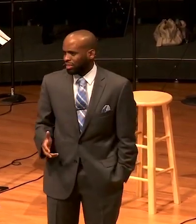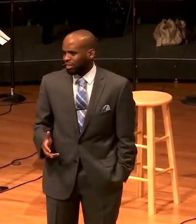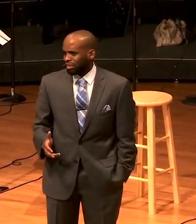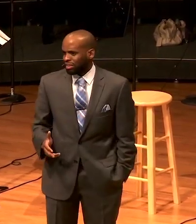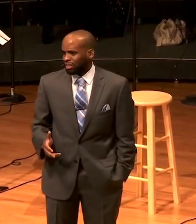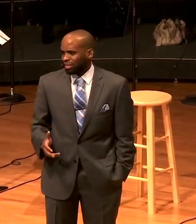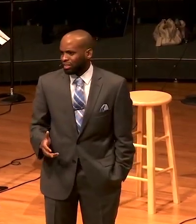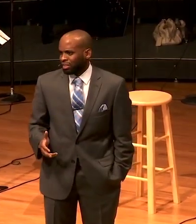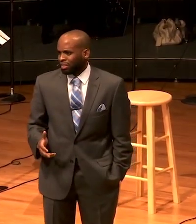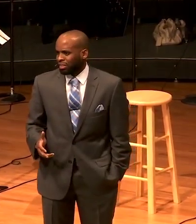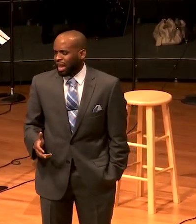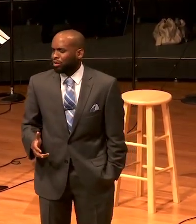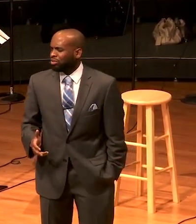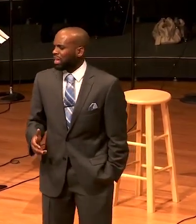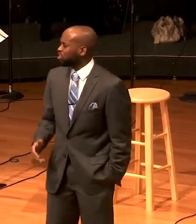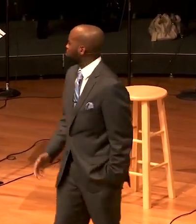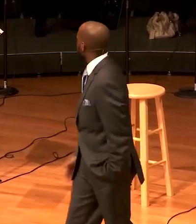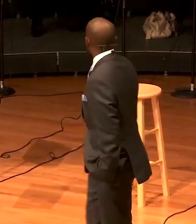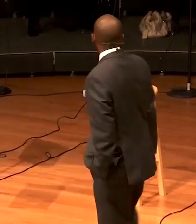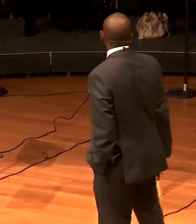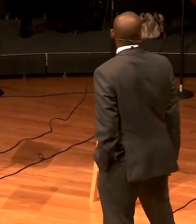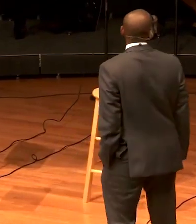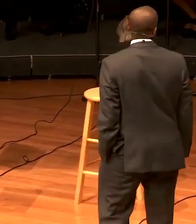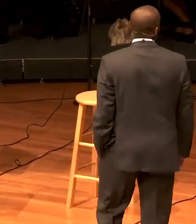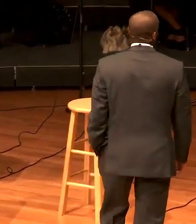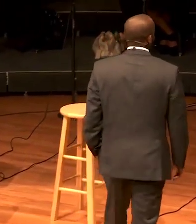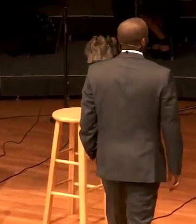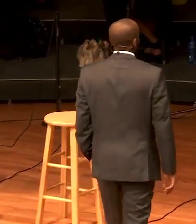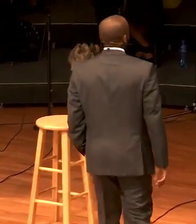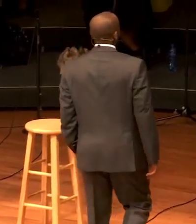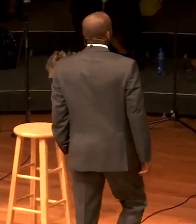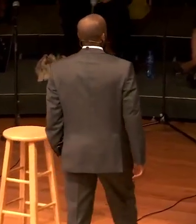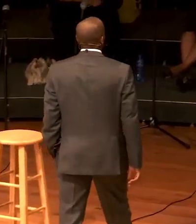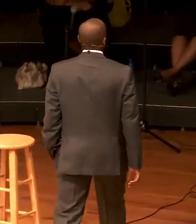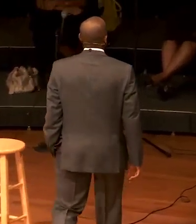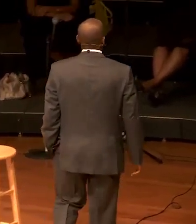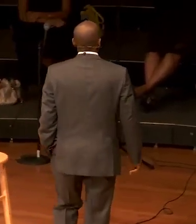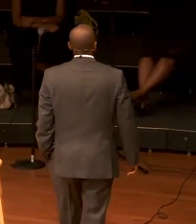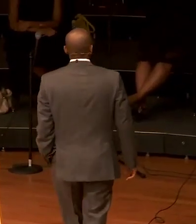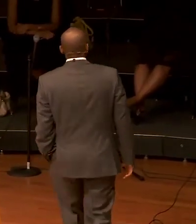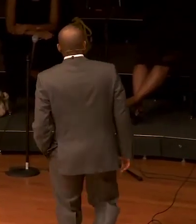falling, how desperate that must have felt.